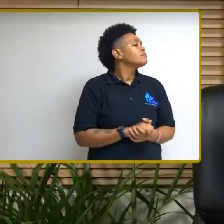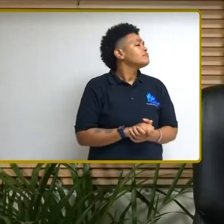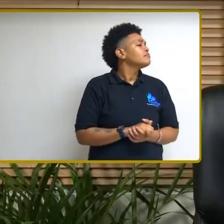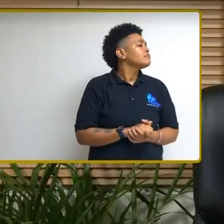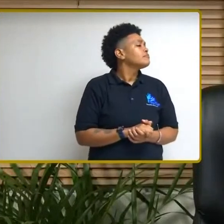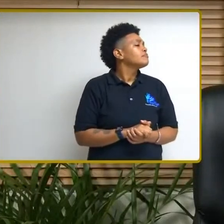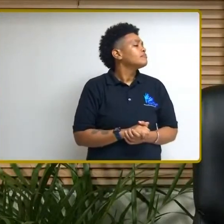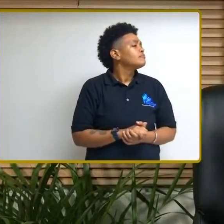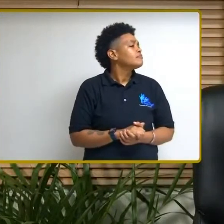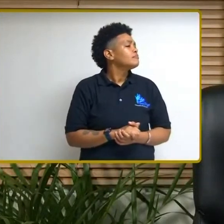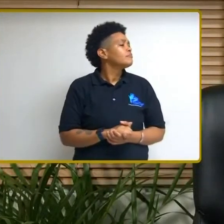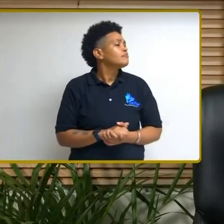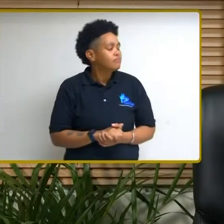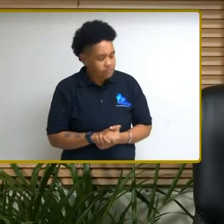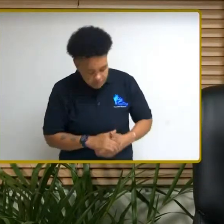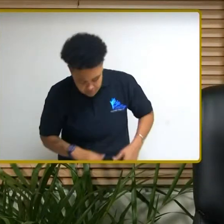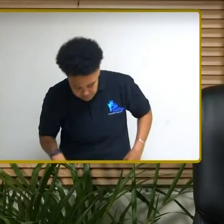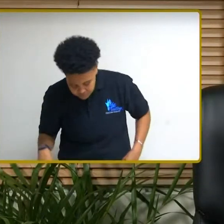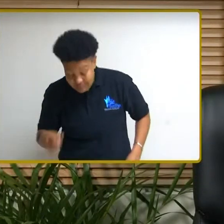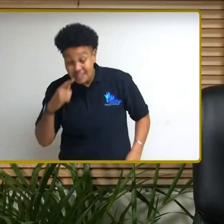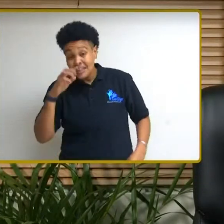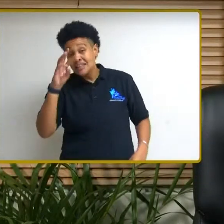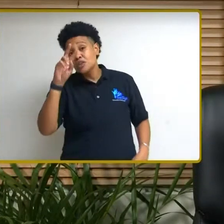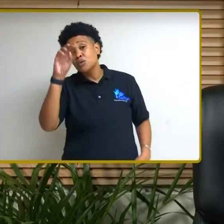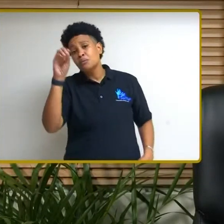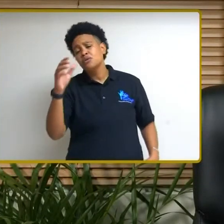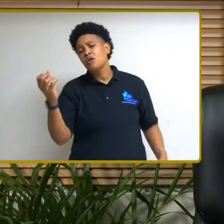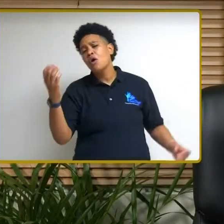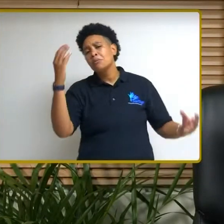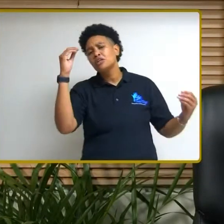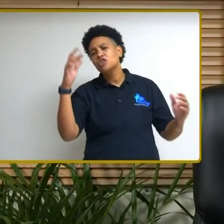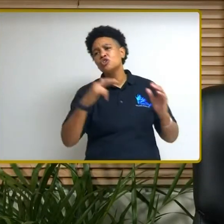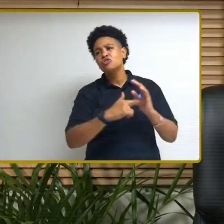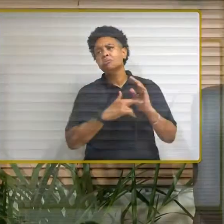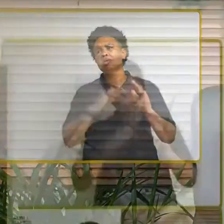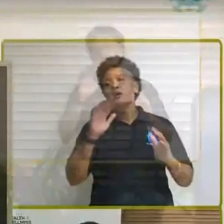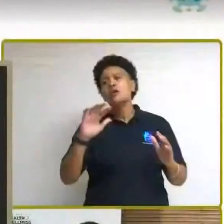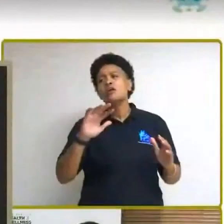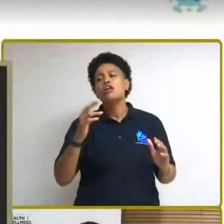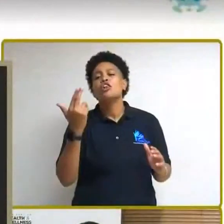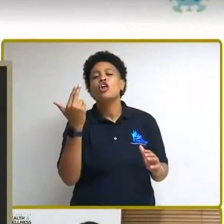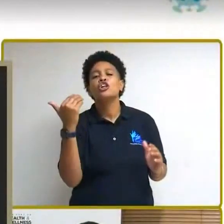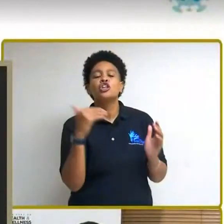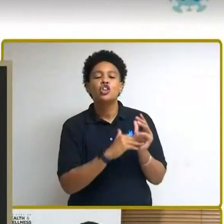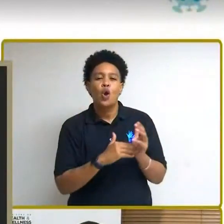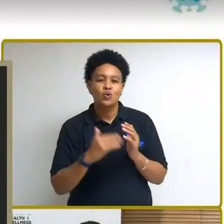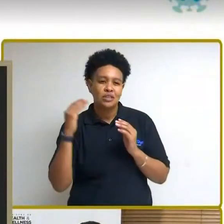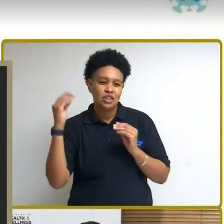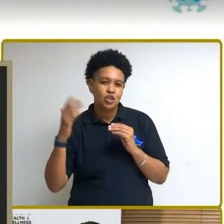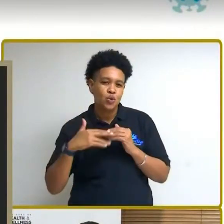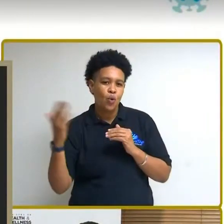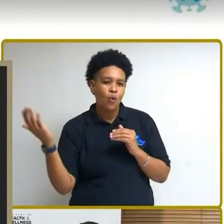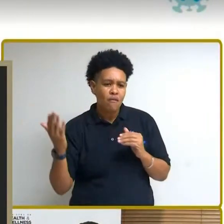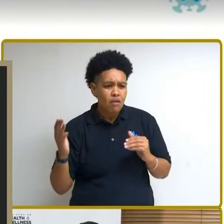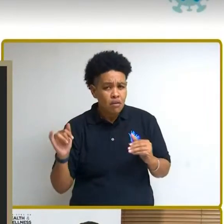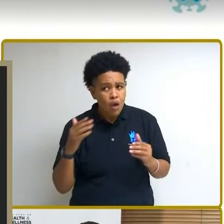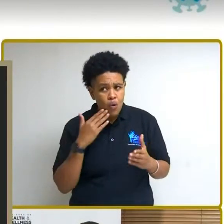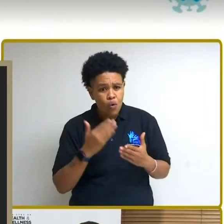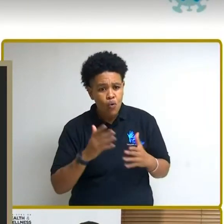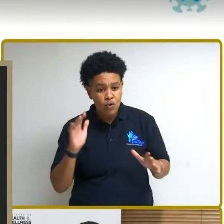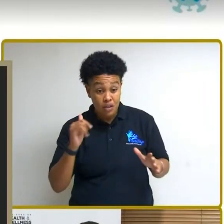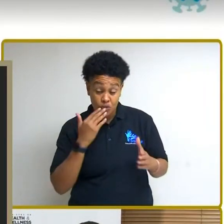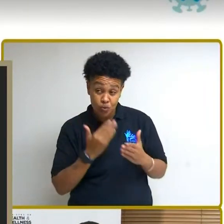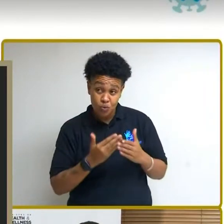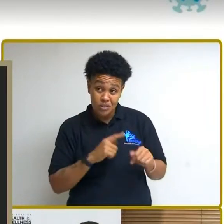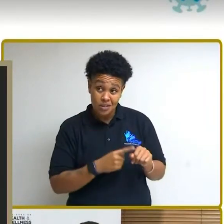said 62%. How many teachers would that represent approximately? 13,000 plus. Okay, well, that's good. I mean, that's a